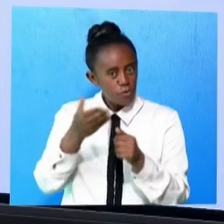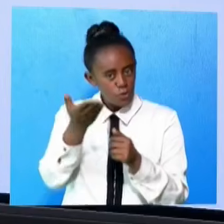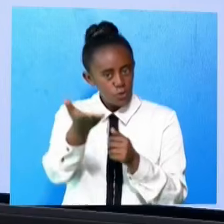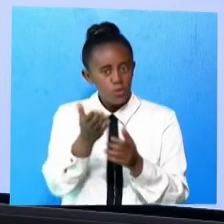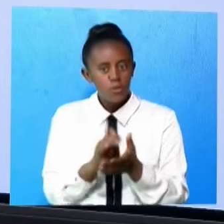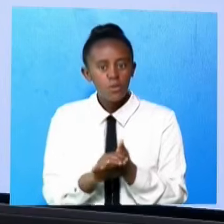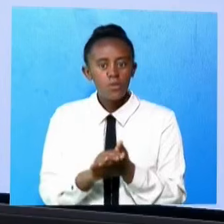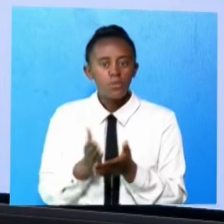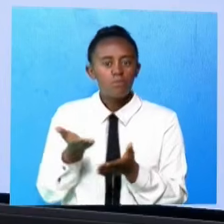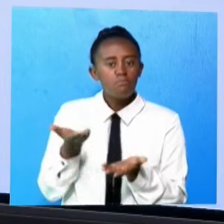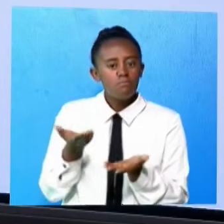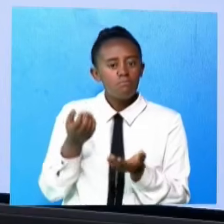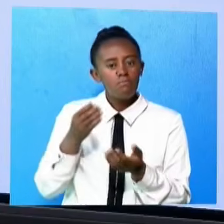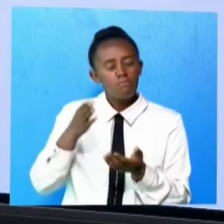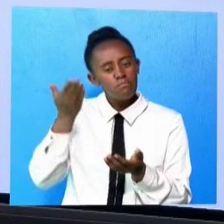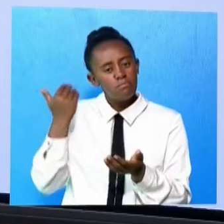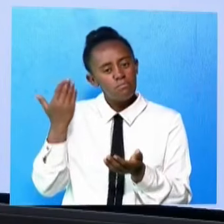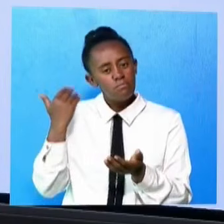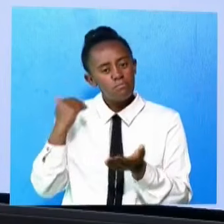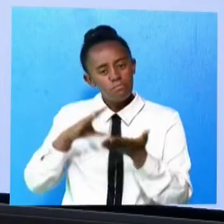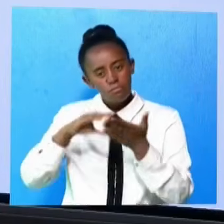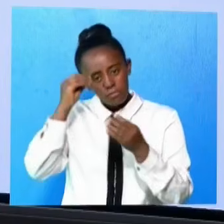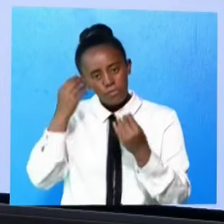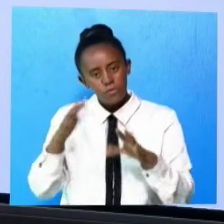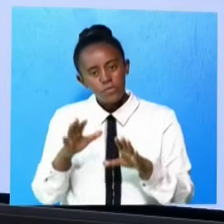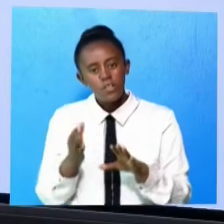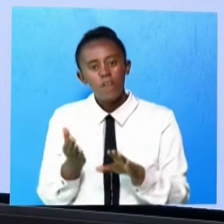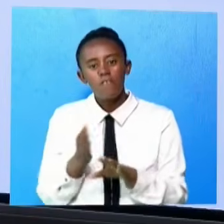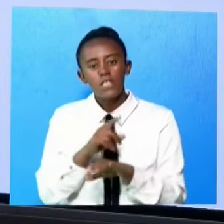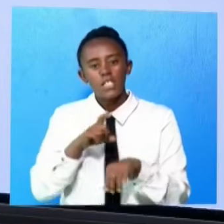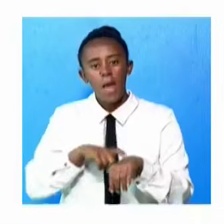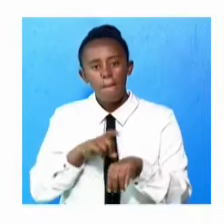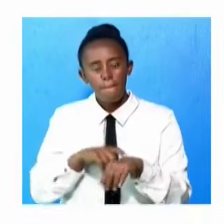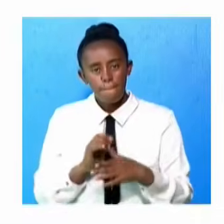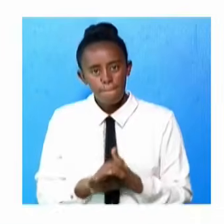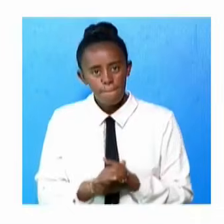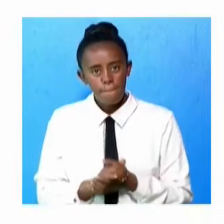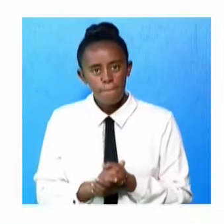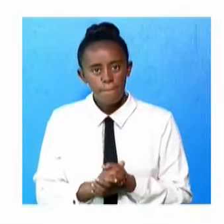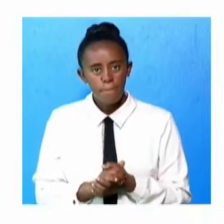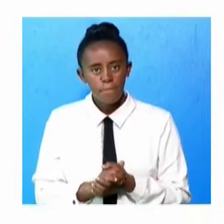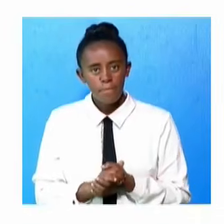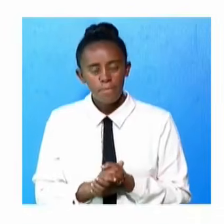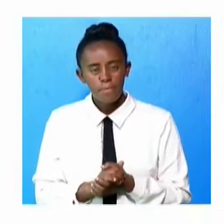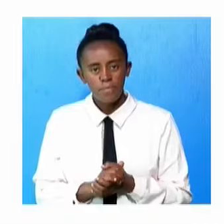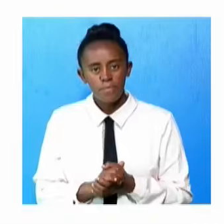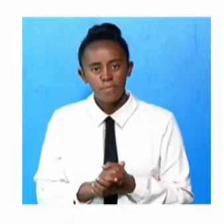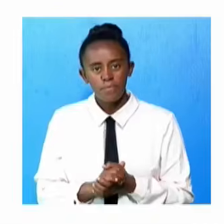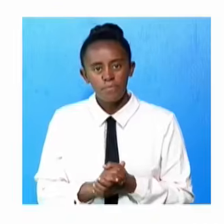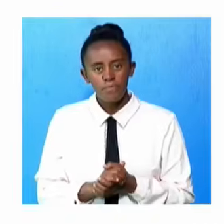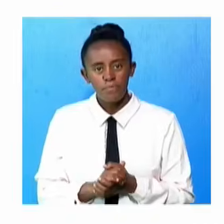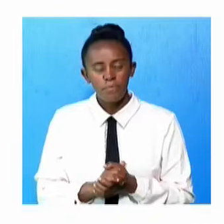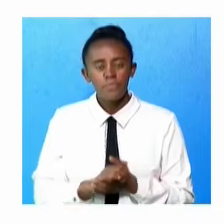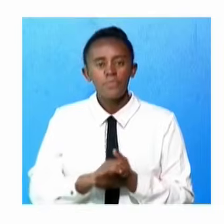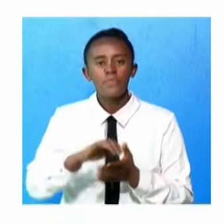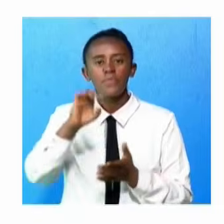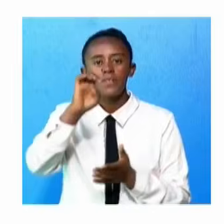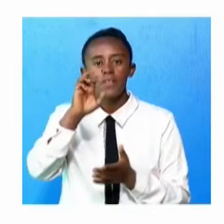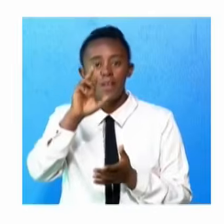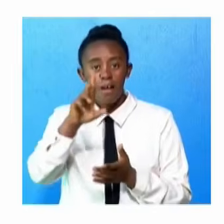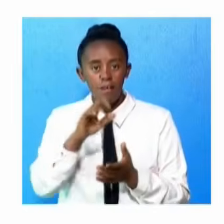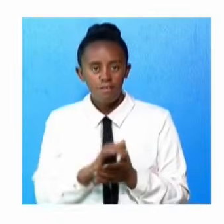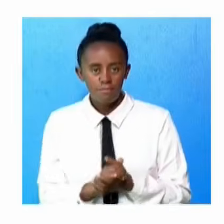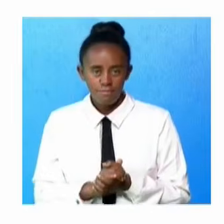what we learned in the previous time, let me give you some pointers about this issue. ER, you